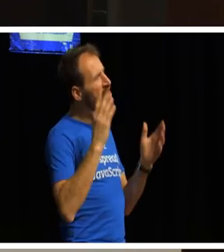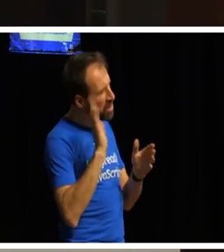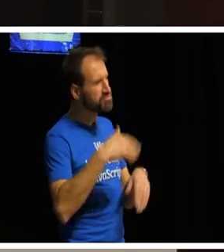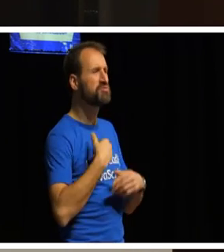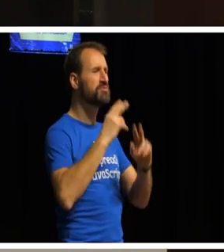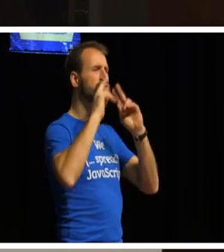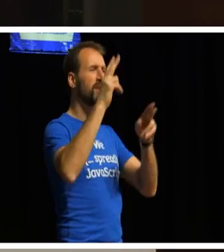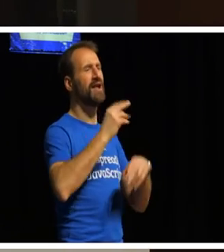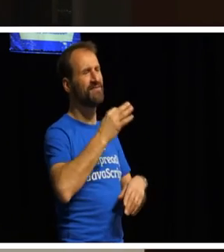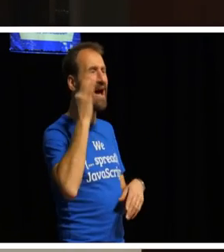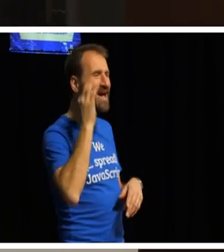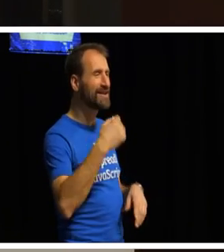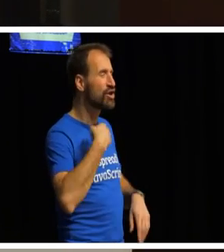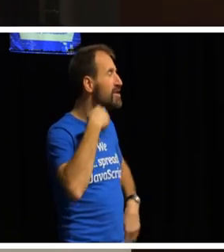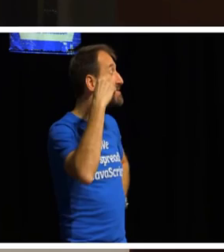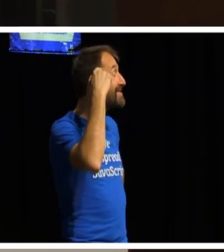thought,